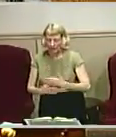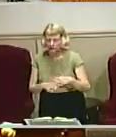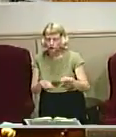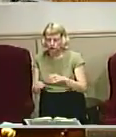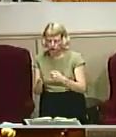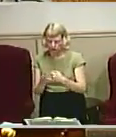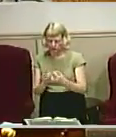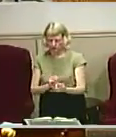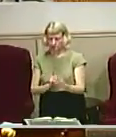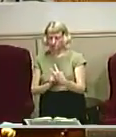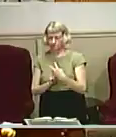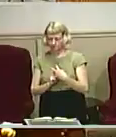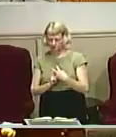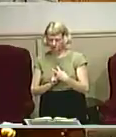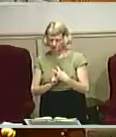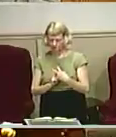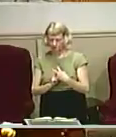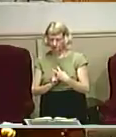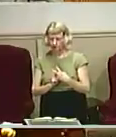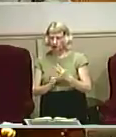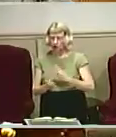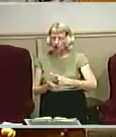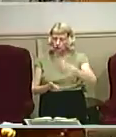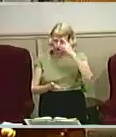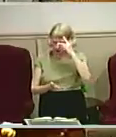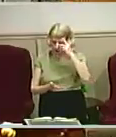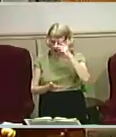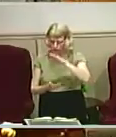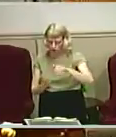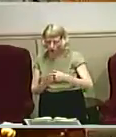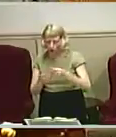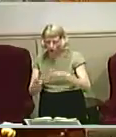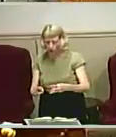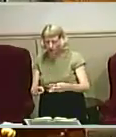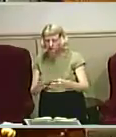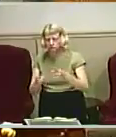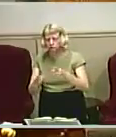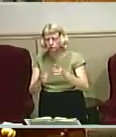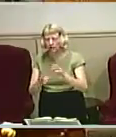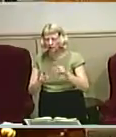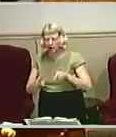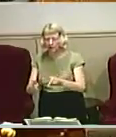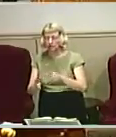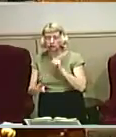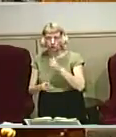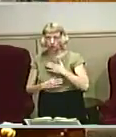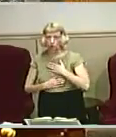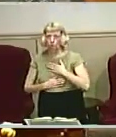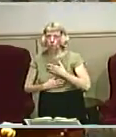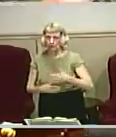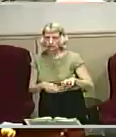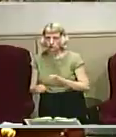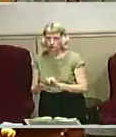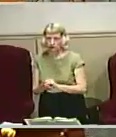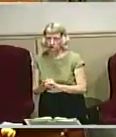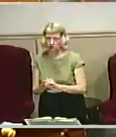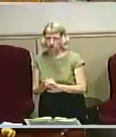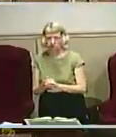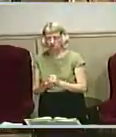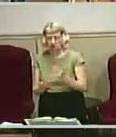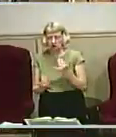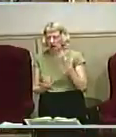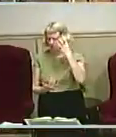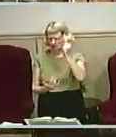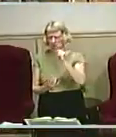verse and give everything and acknowledge everything in all the ways, acknowledge Him and He will direct our paths. If we're not willing to do it, it's no use saying, oh, I have